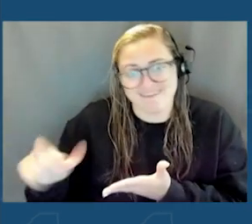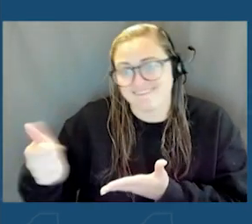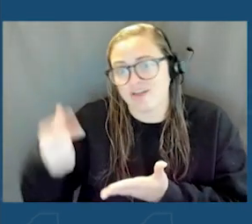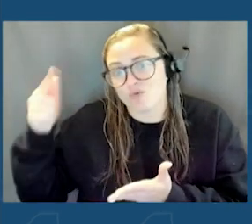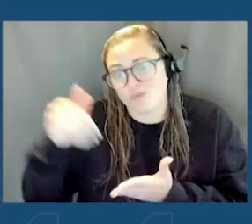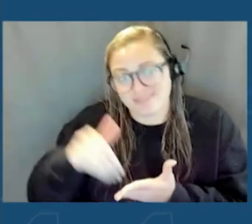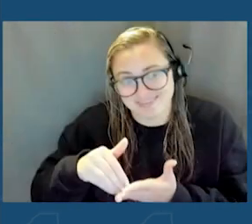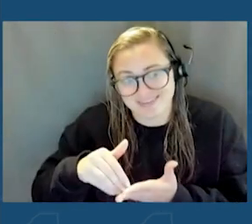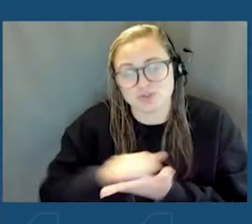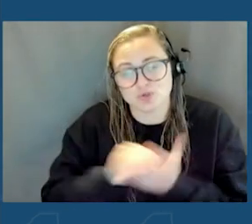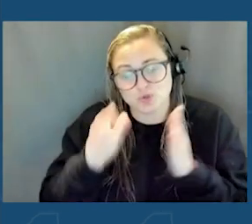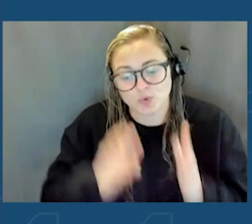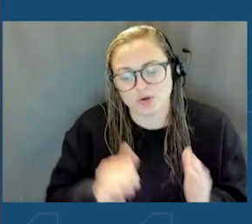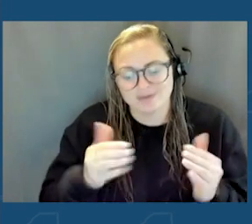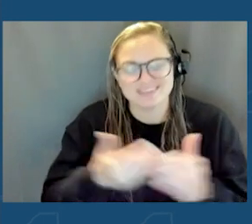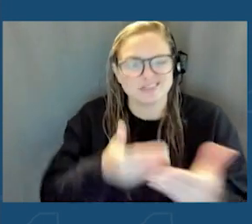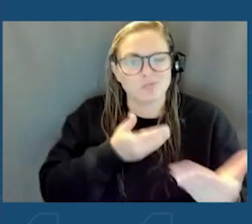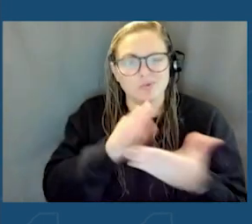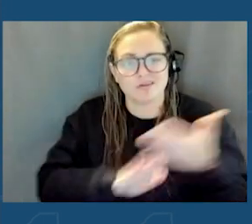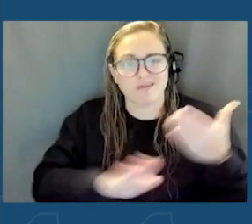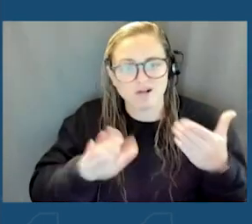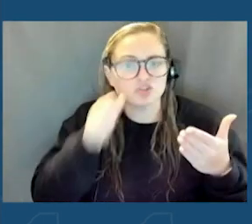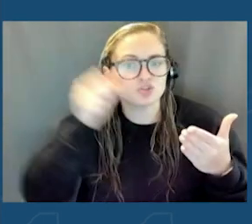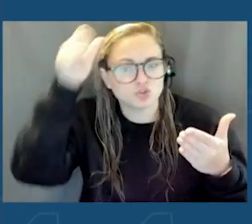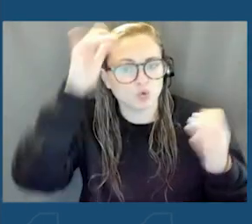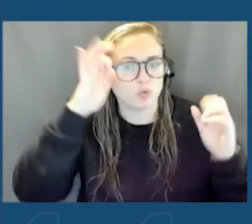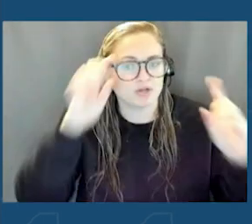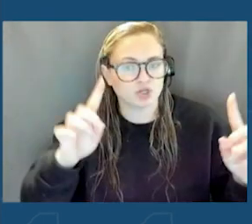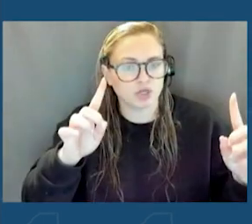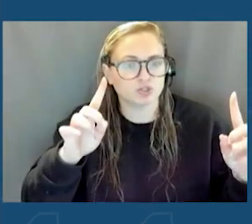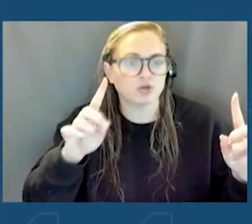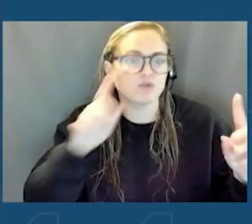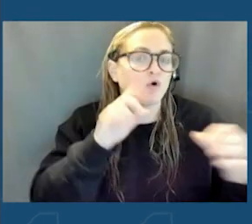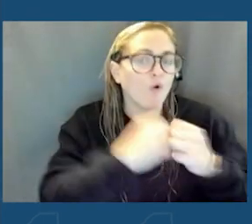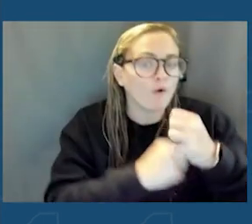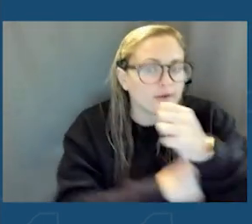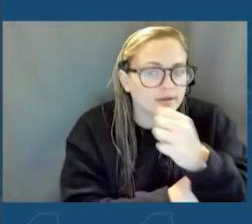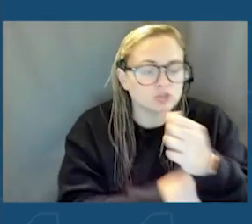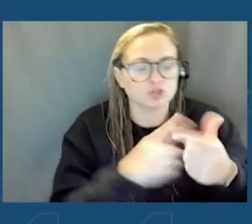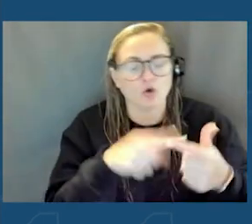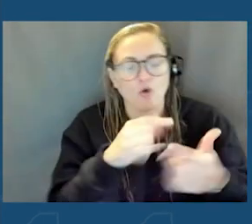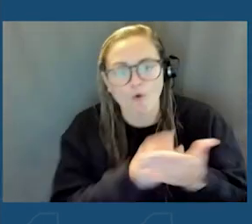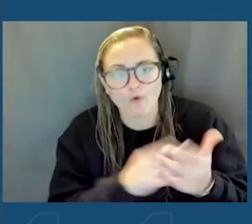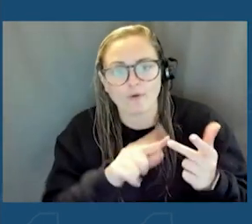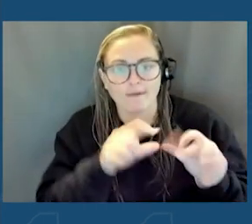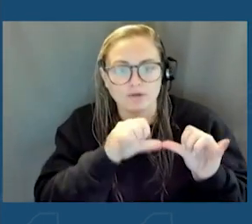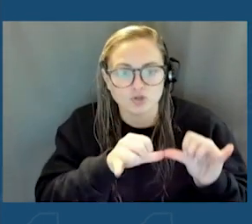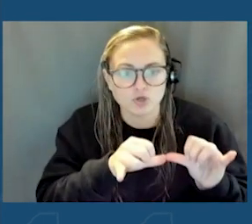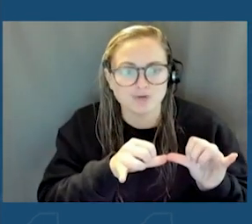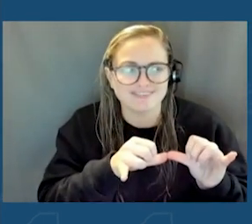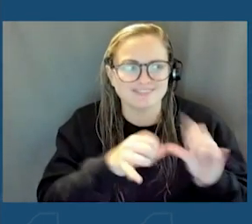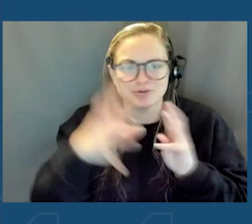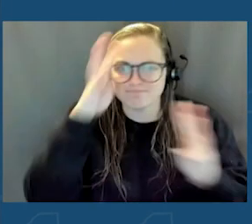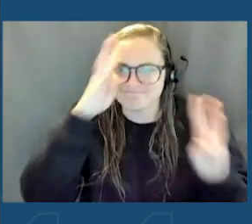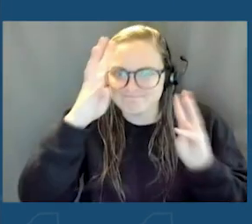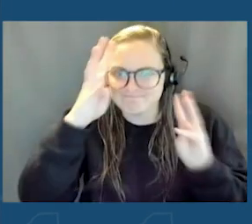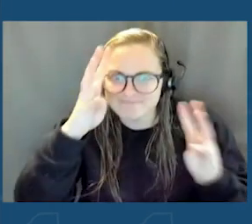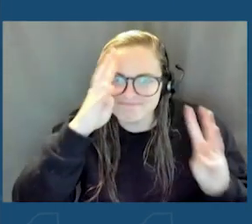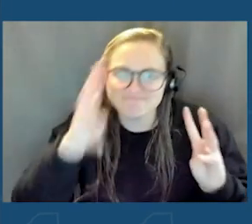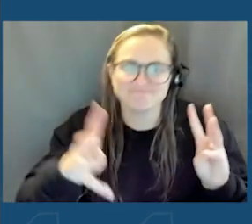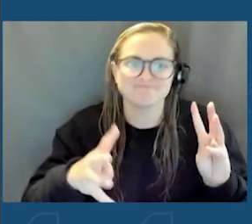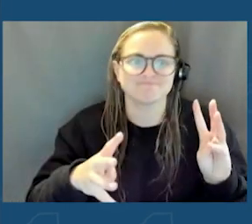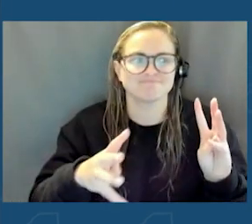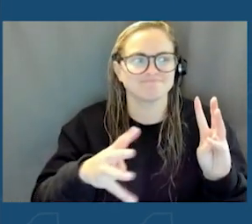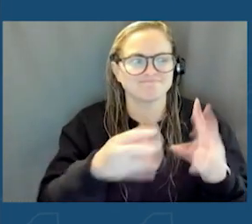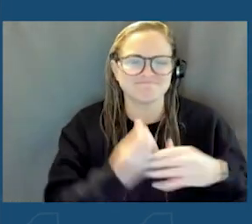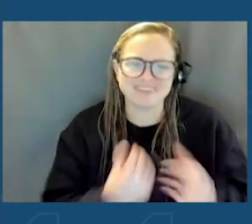pre-college and adult education programs in architecture, art, and engineering to serve as inventive, creative, and